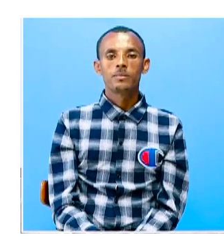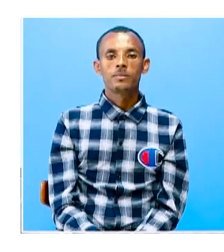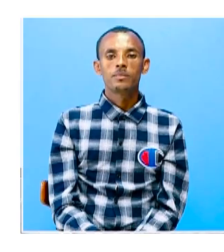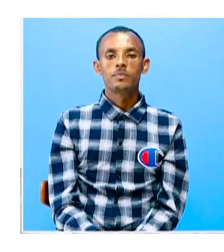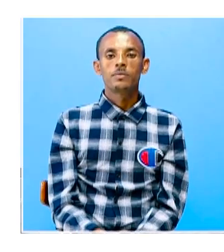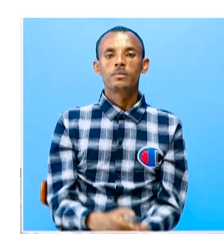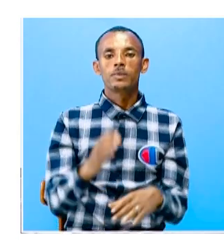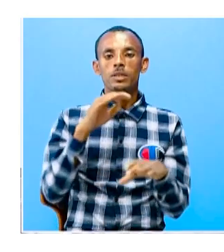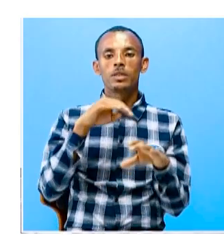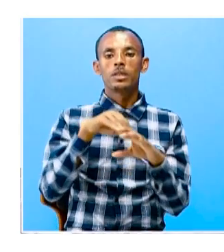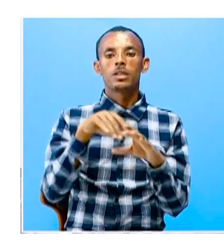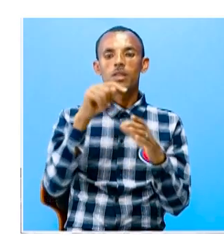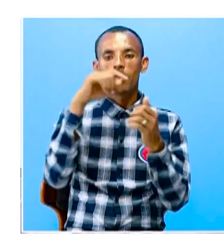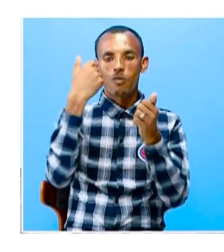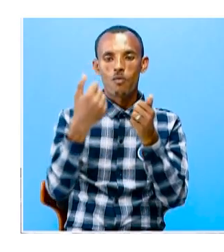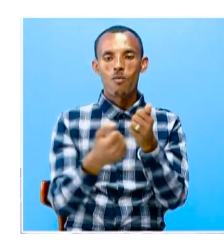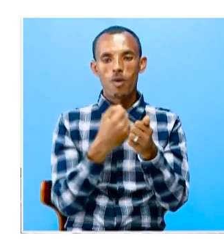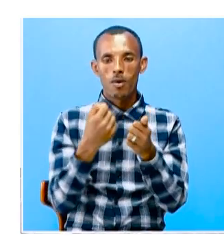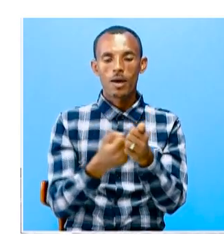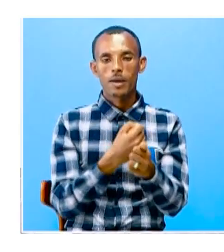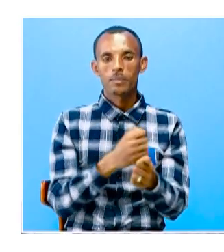In the following